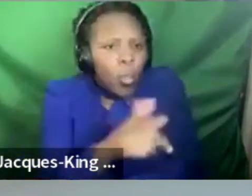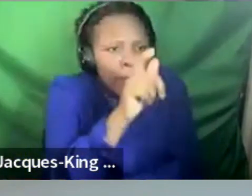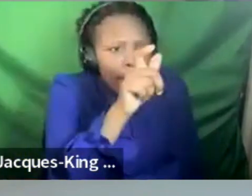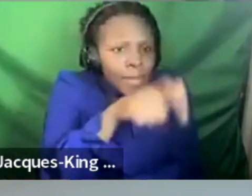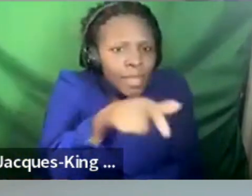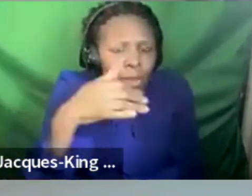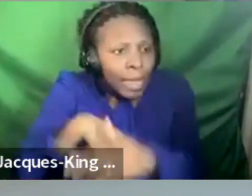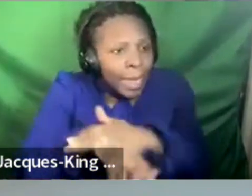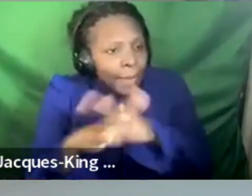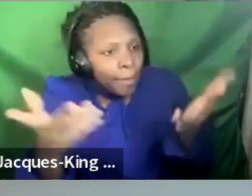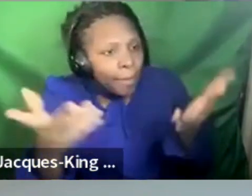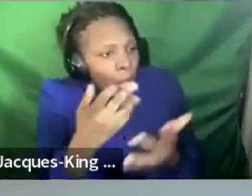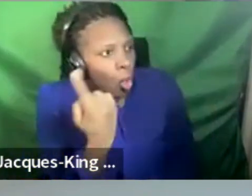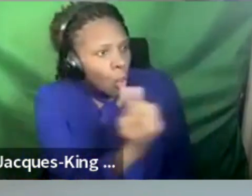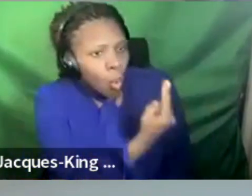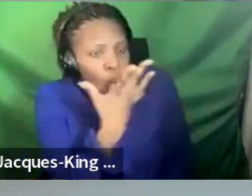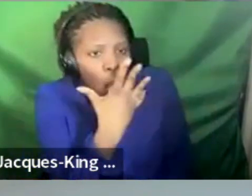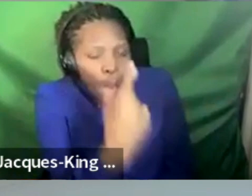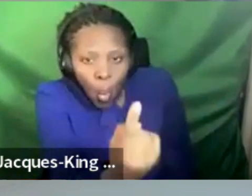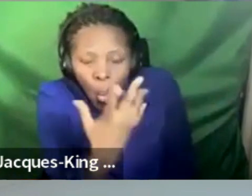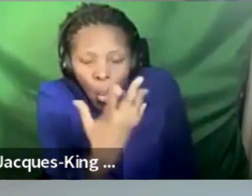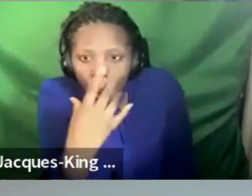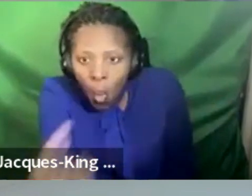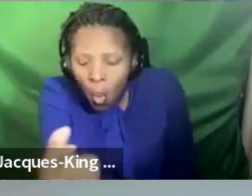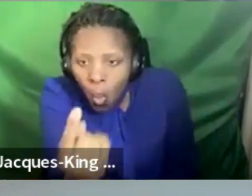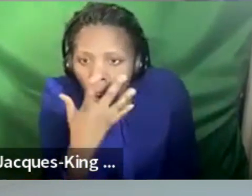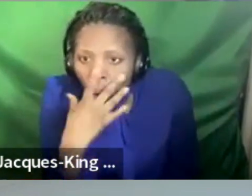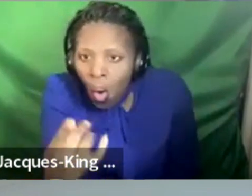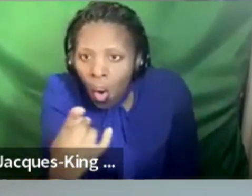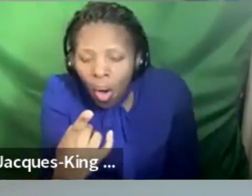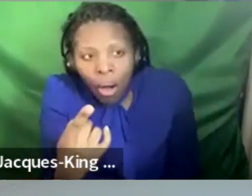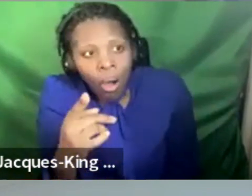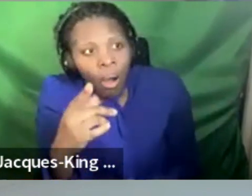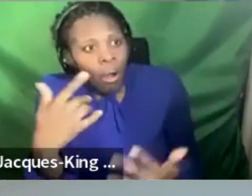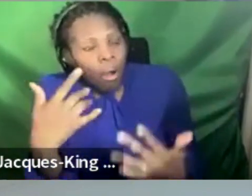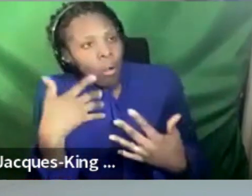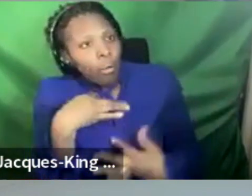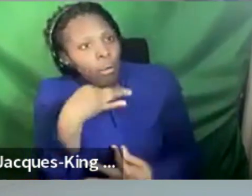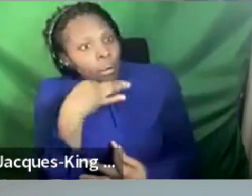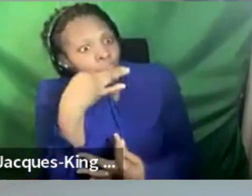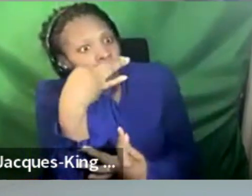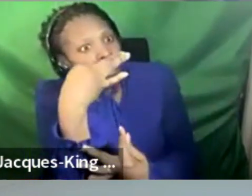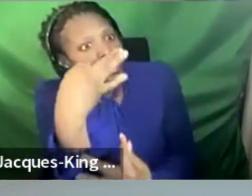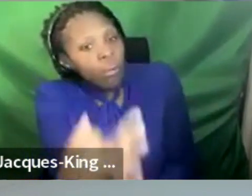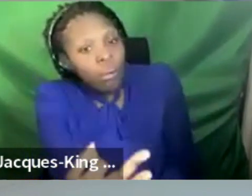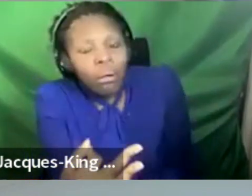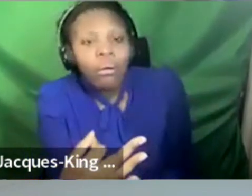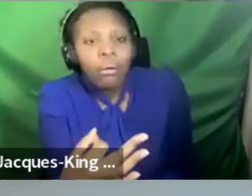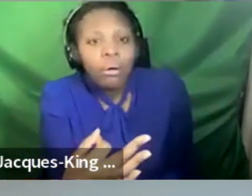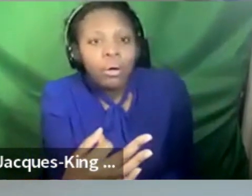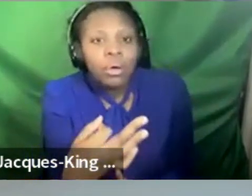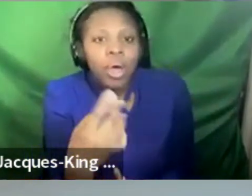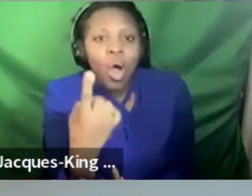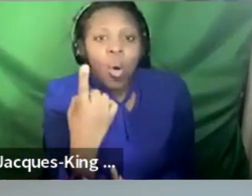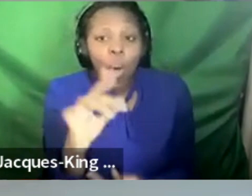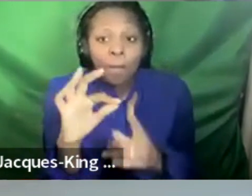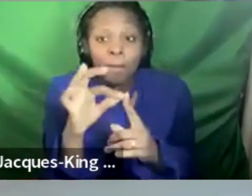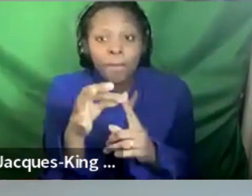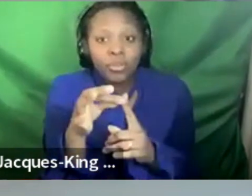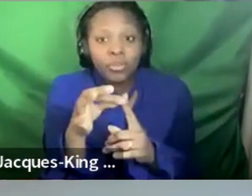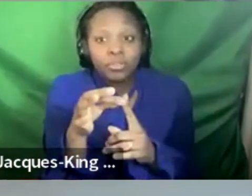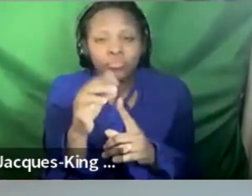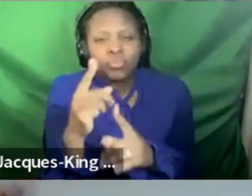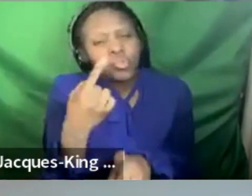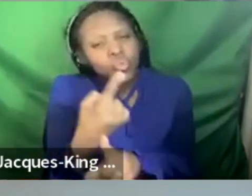men, they're all like, what is going on there, right? And I think at one point she then talks to